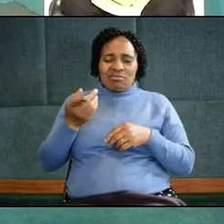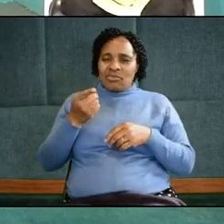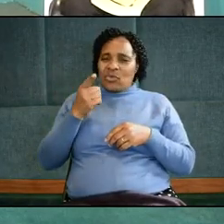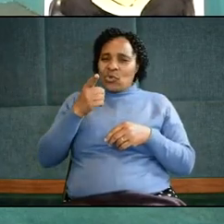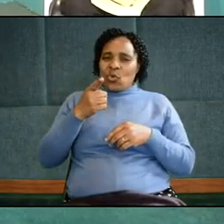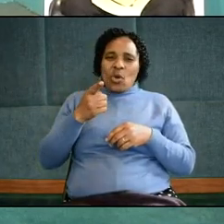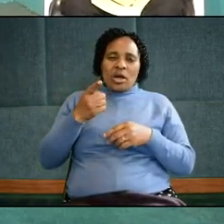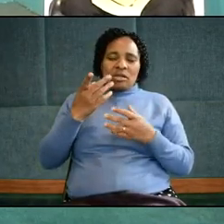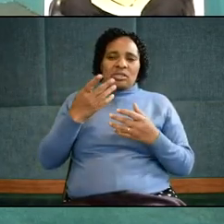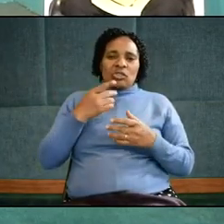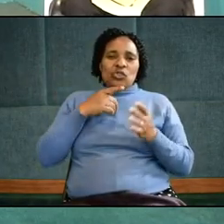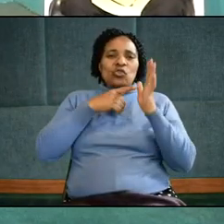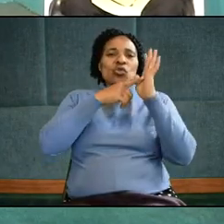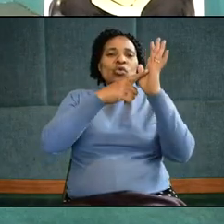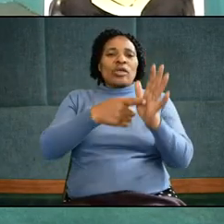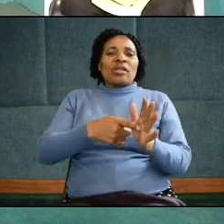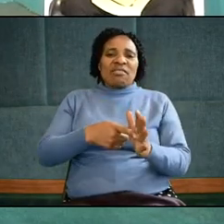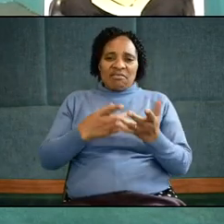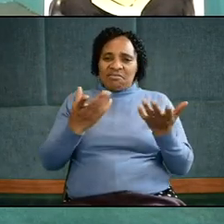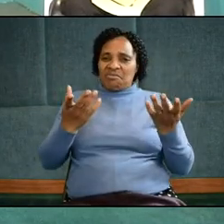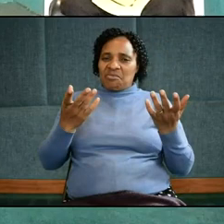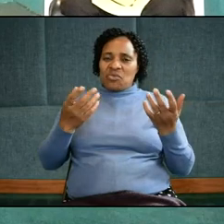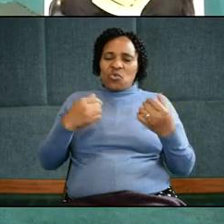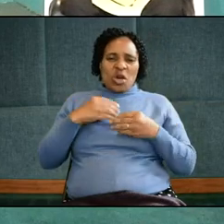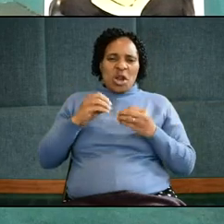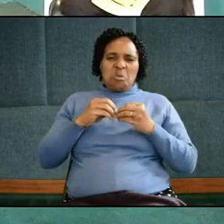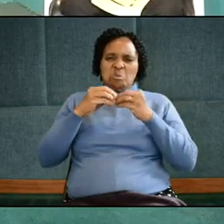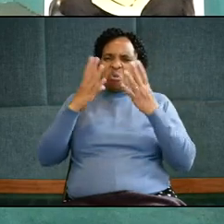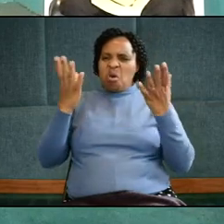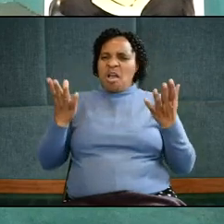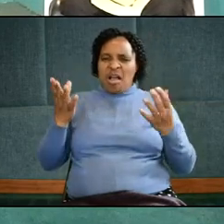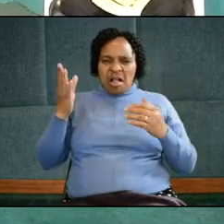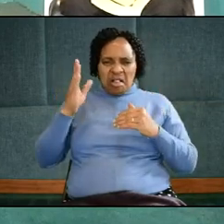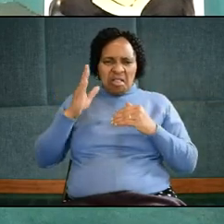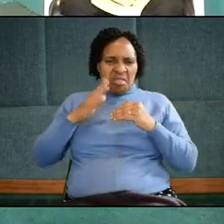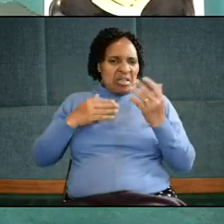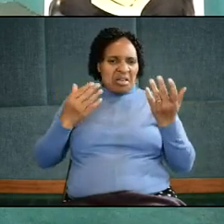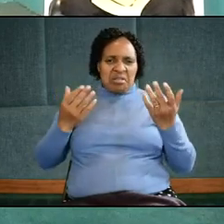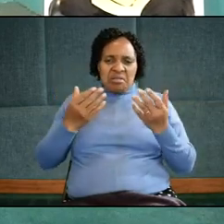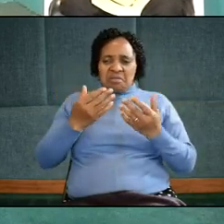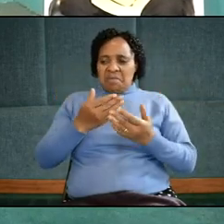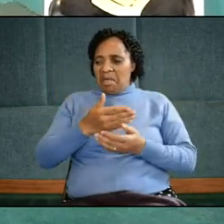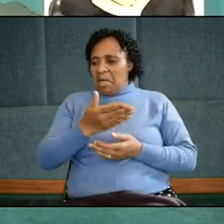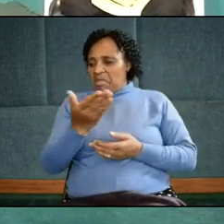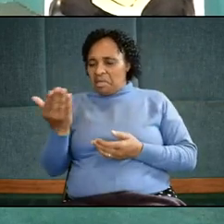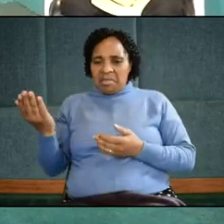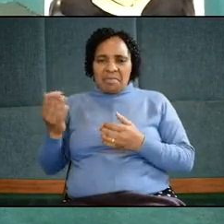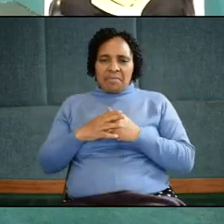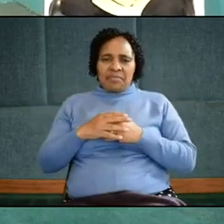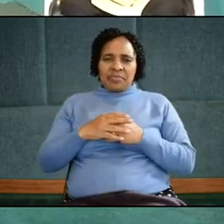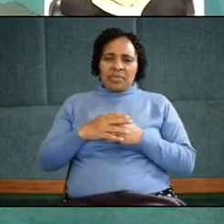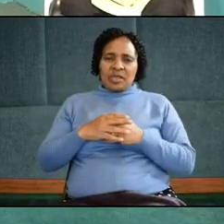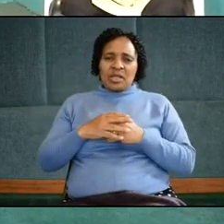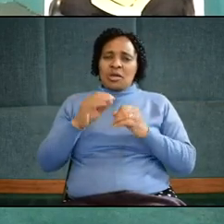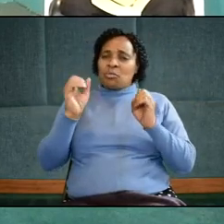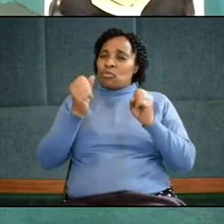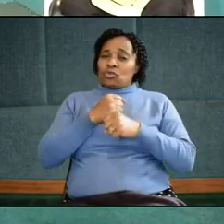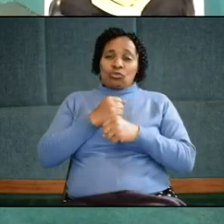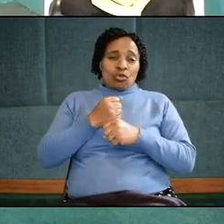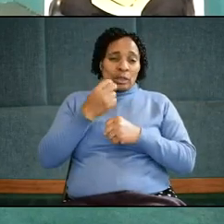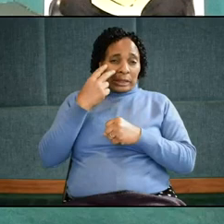you're showing them that, yeah, you're better more than righteous them. Than mm-hmm. you are. All right. Yeah. So it brings there's in, no uh-huh. downside